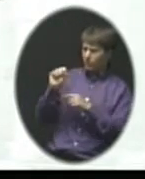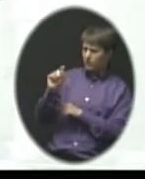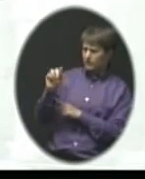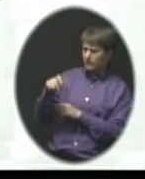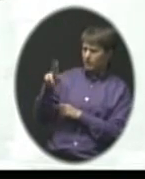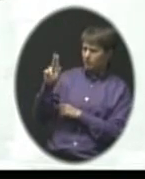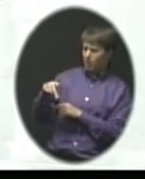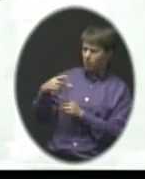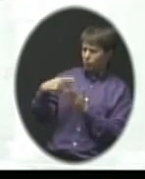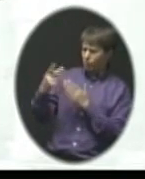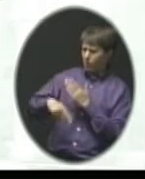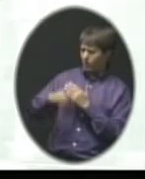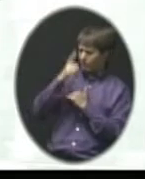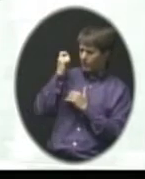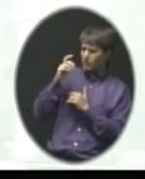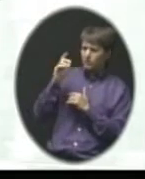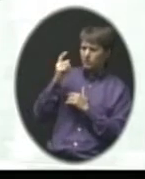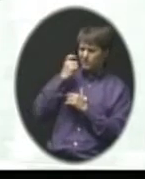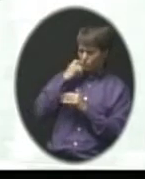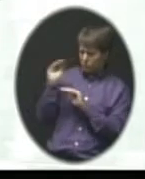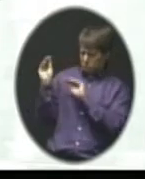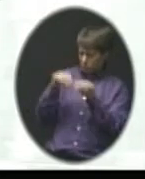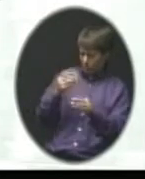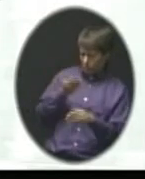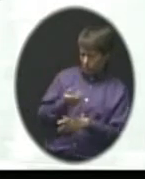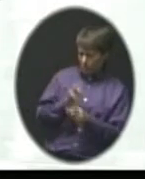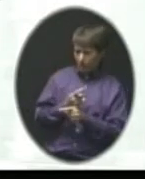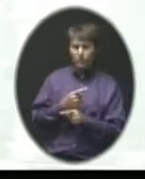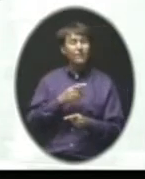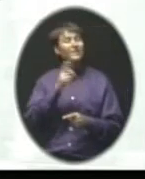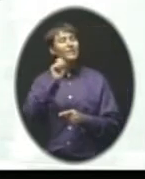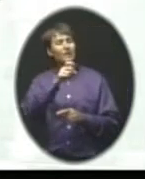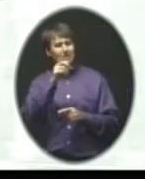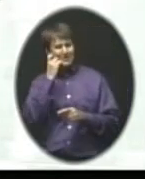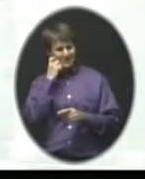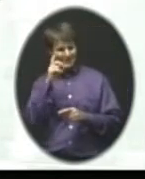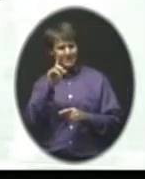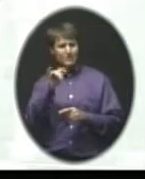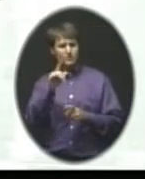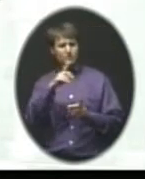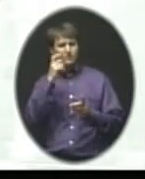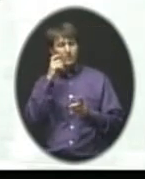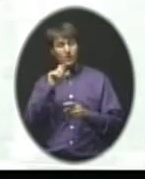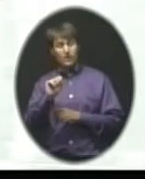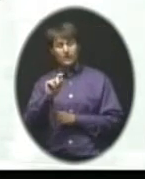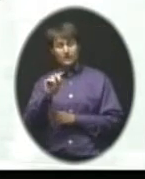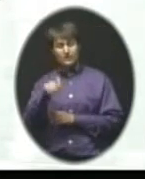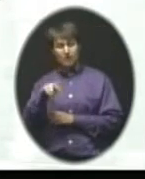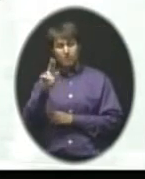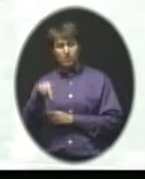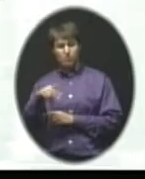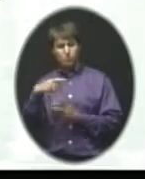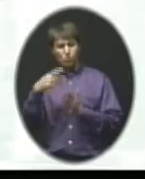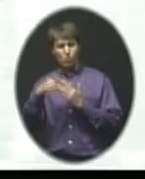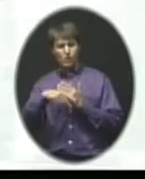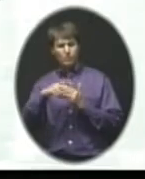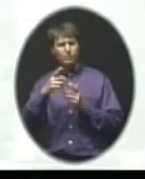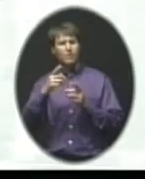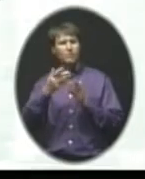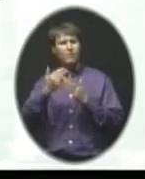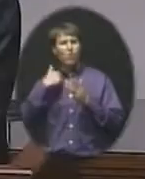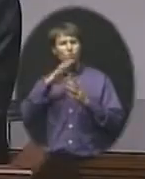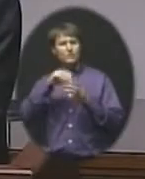program? Because that just moved there, correct? It did. The step-up program used to operate out of Center of